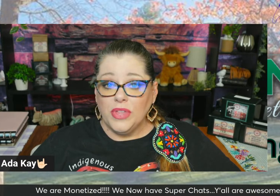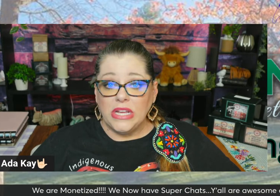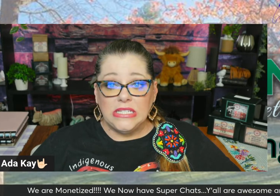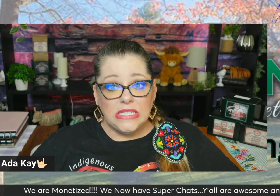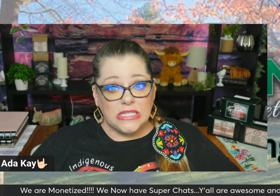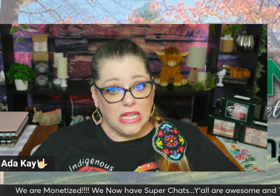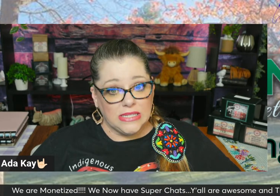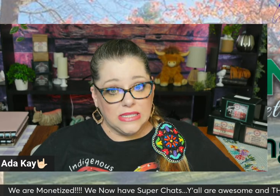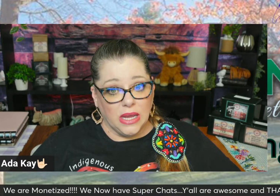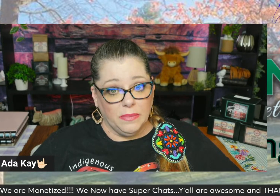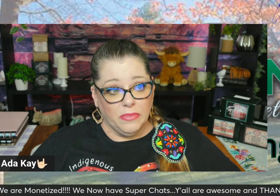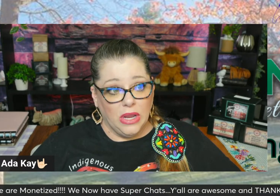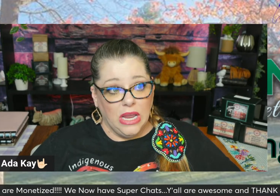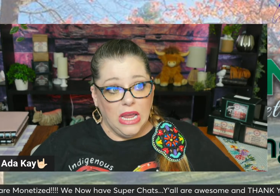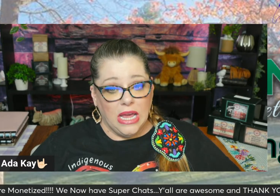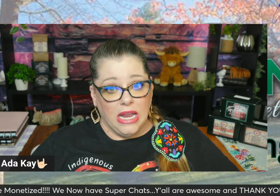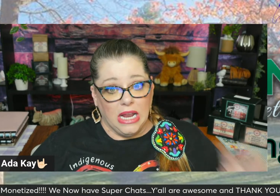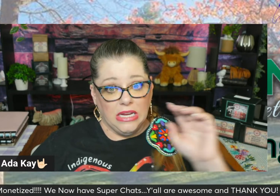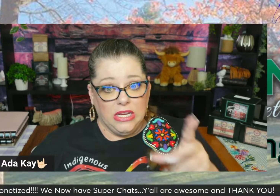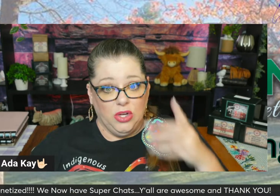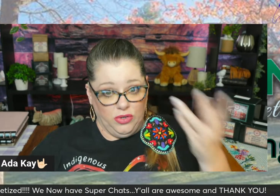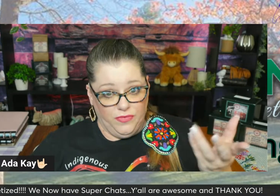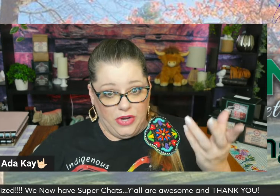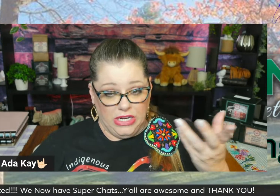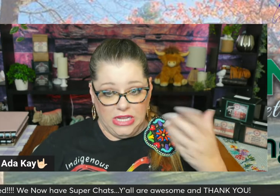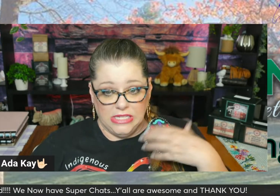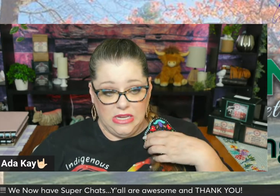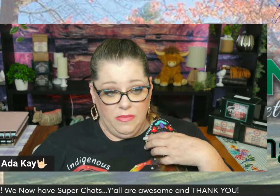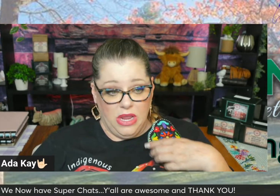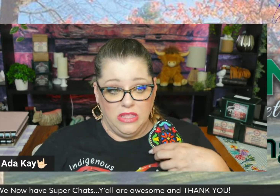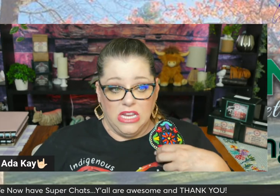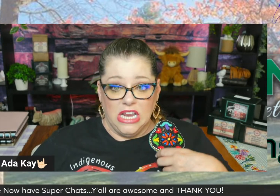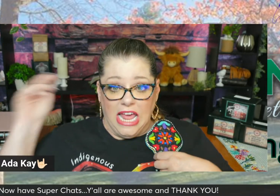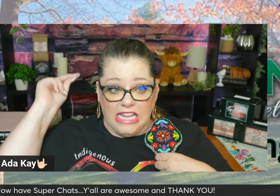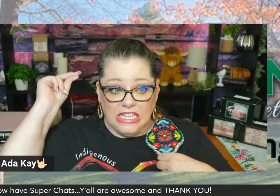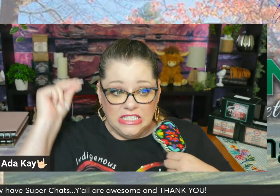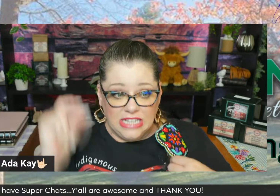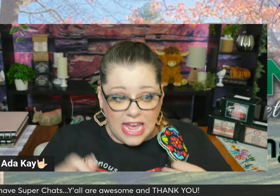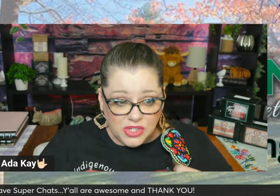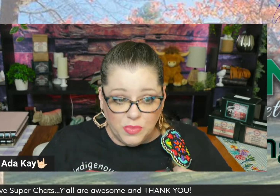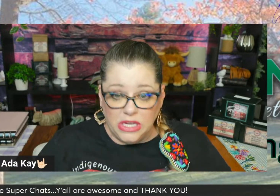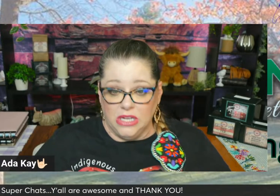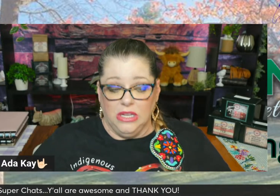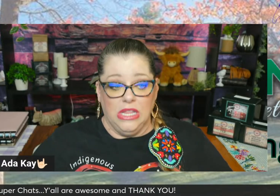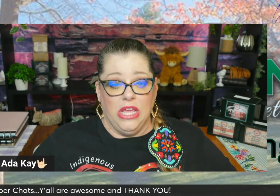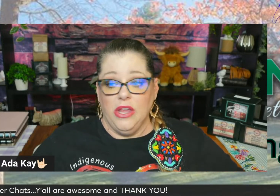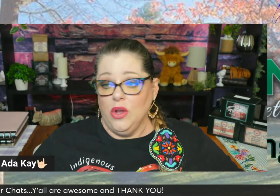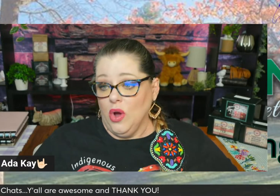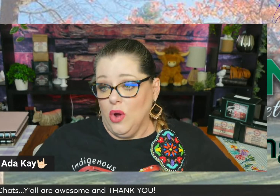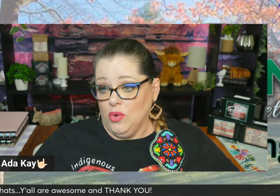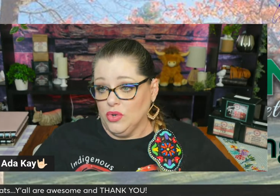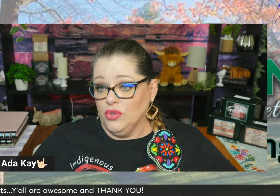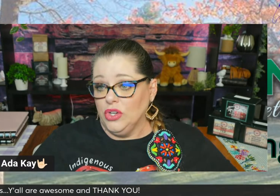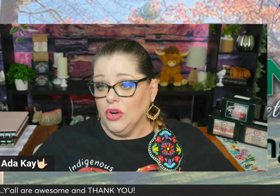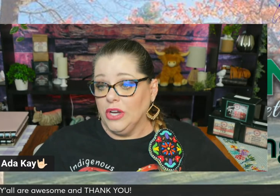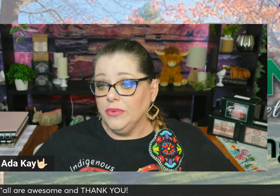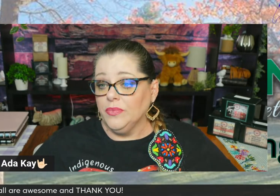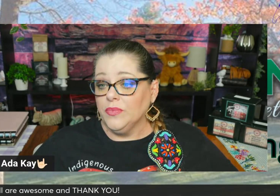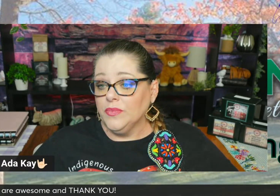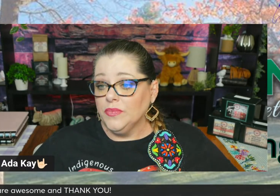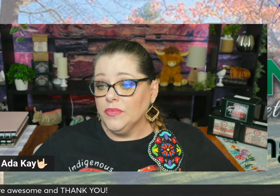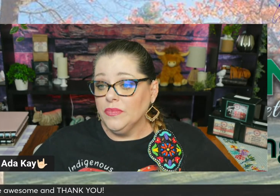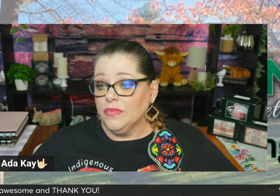Well, they did this last time, and I couldn't find it last time. And then last minute, they turned it